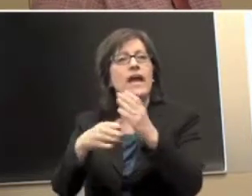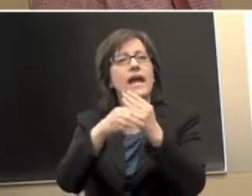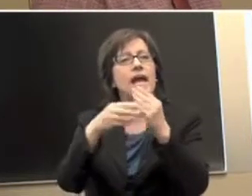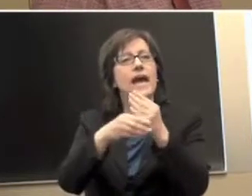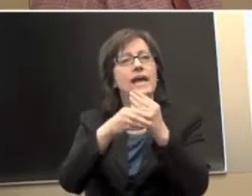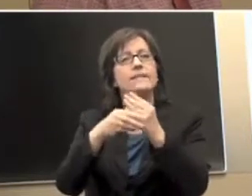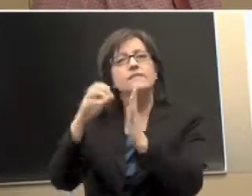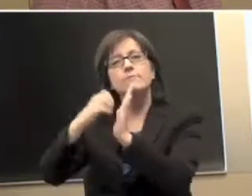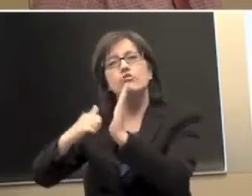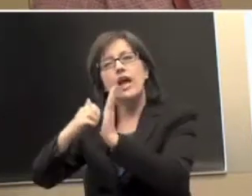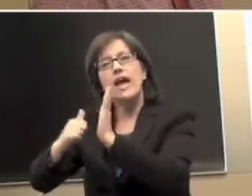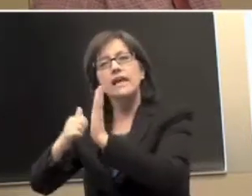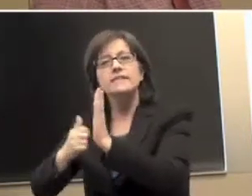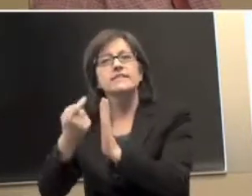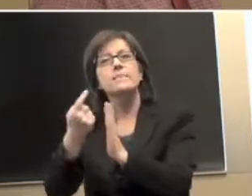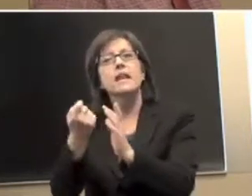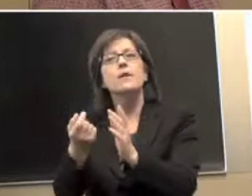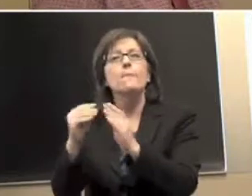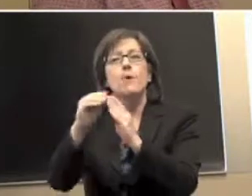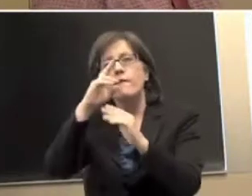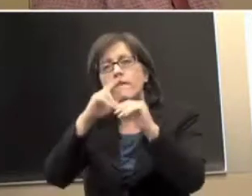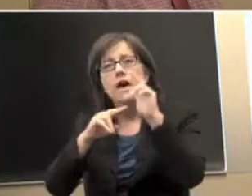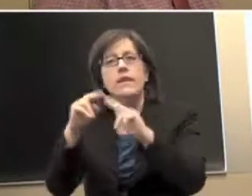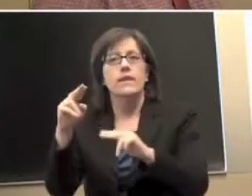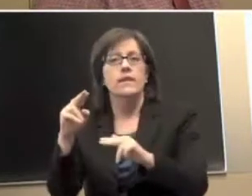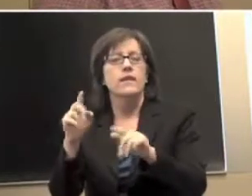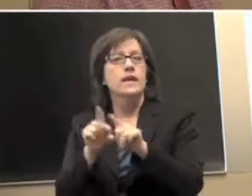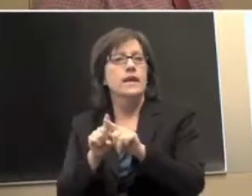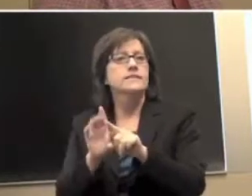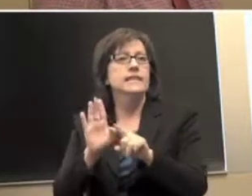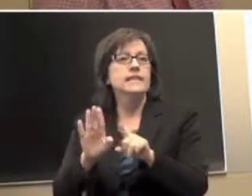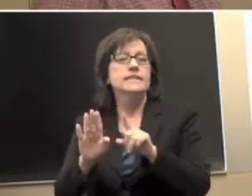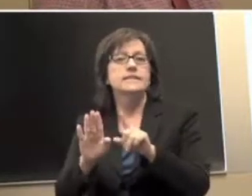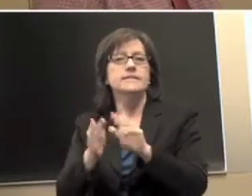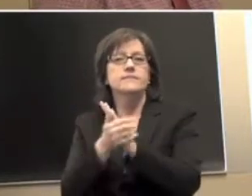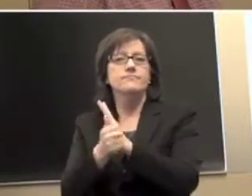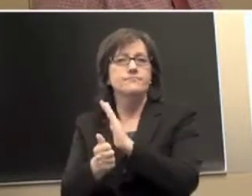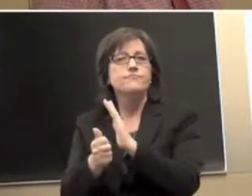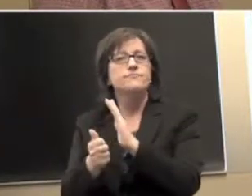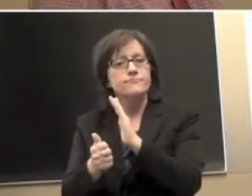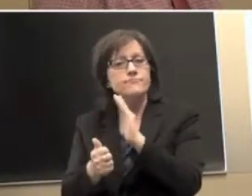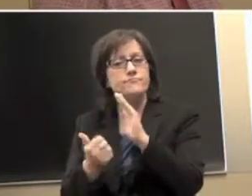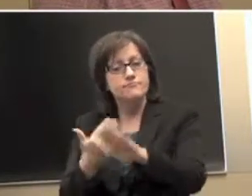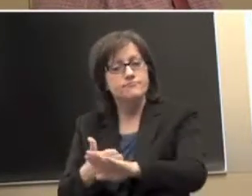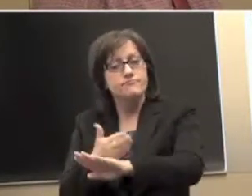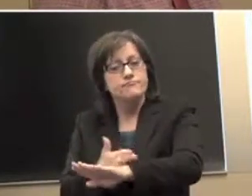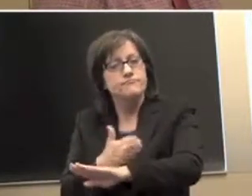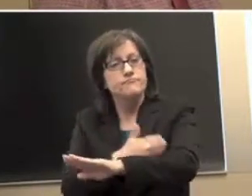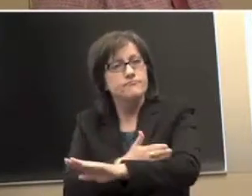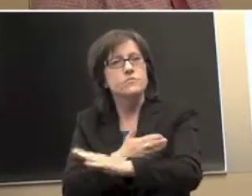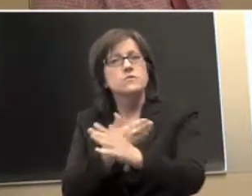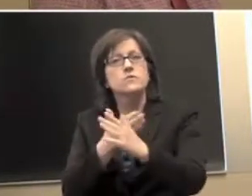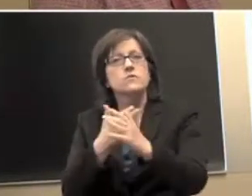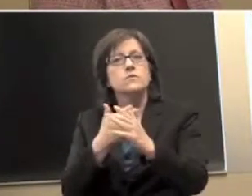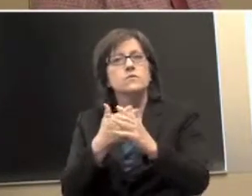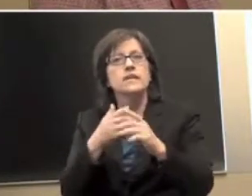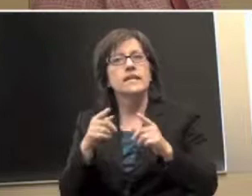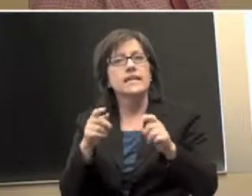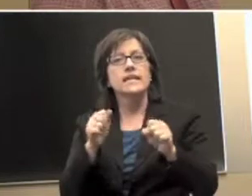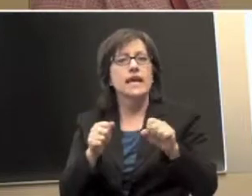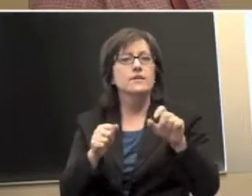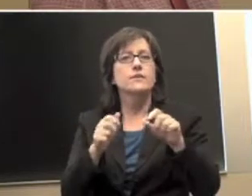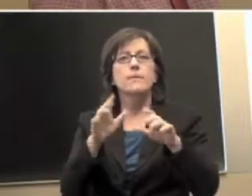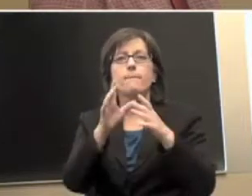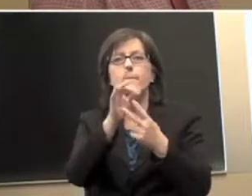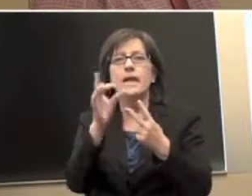subtraction, or something that's a little bit more fun. As his mastery improves with being able to choose or